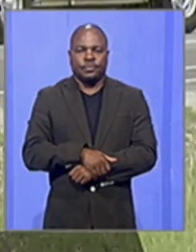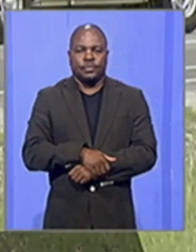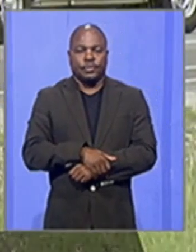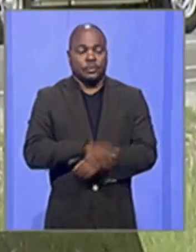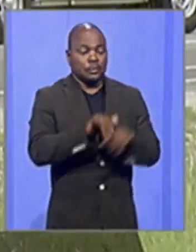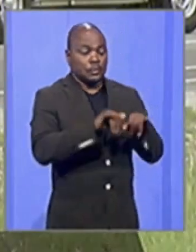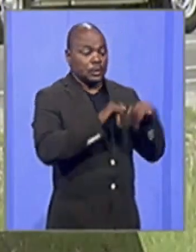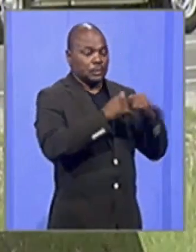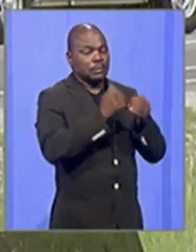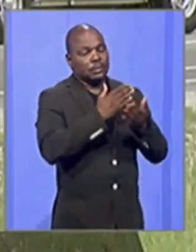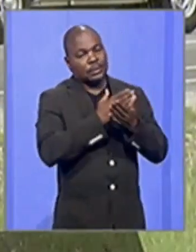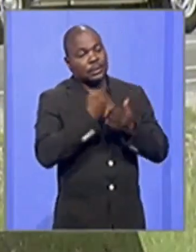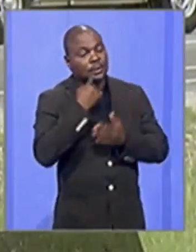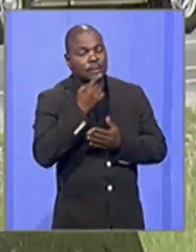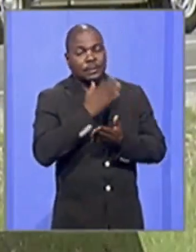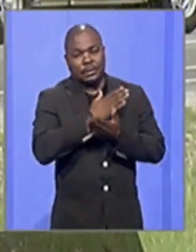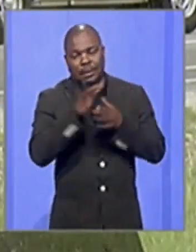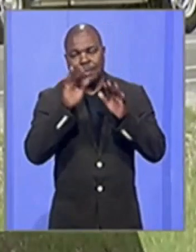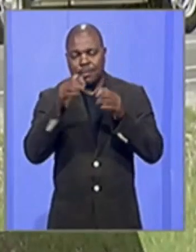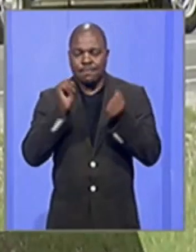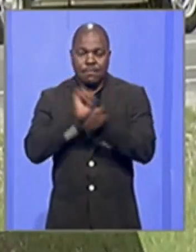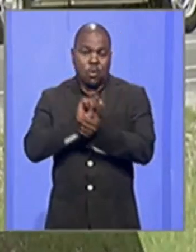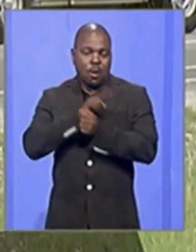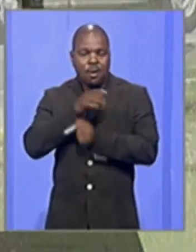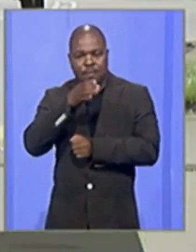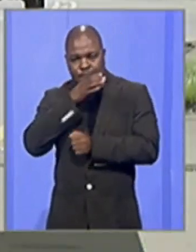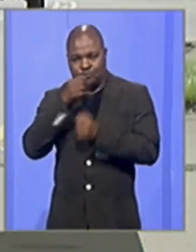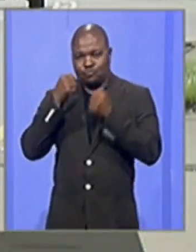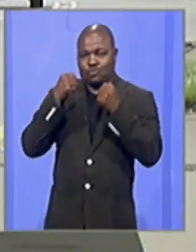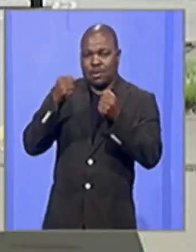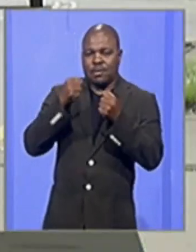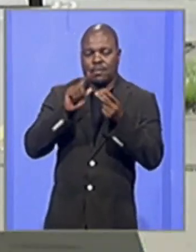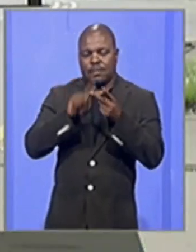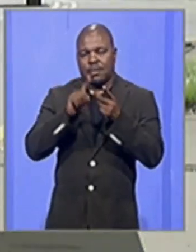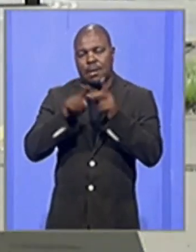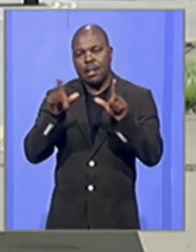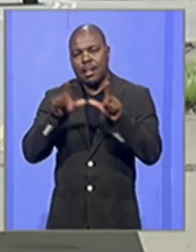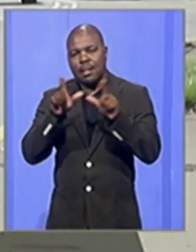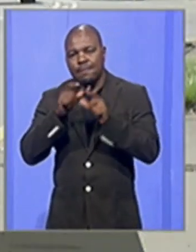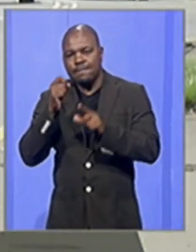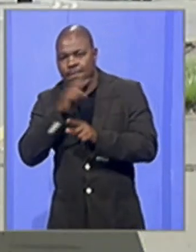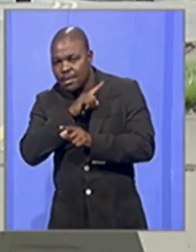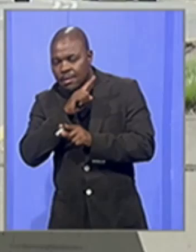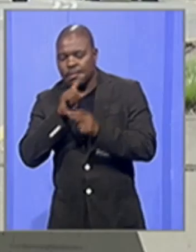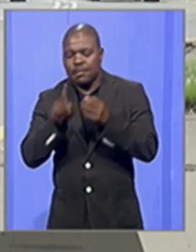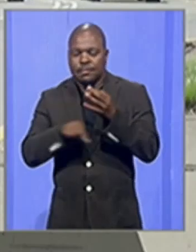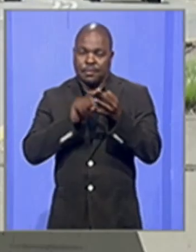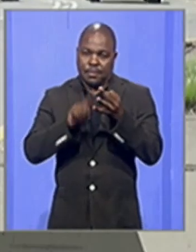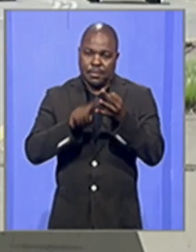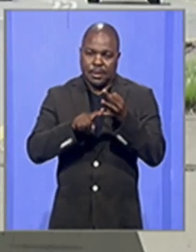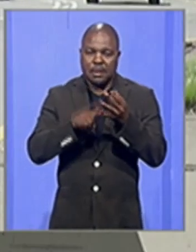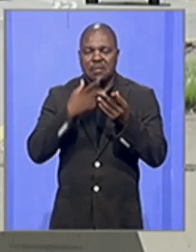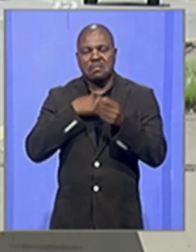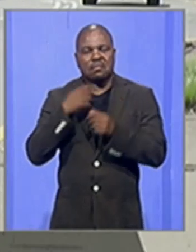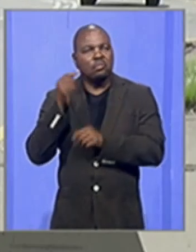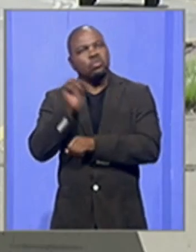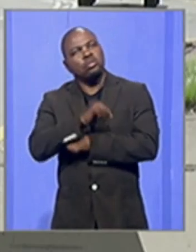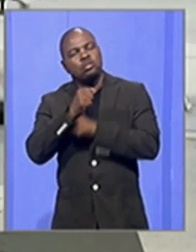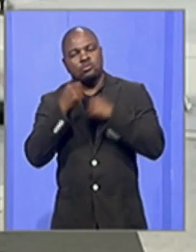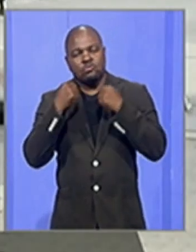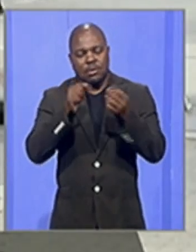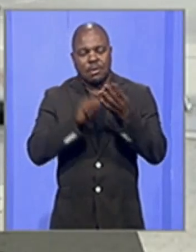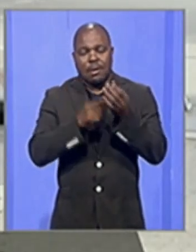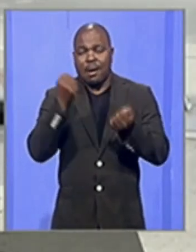Setheo sa re bangwe ba tshwaretswe go kgweetsa ba itshietse nnotagi makwalo a seng a nnete a go kgweetsa botlhaswa le go